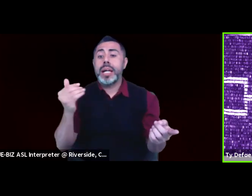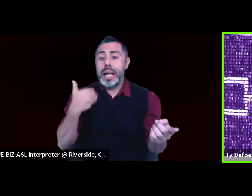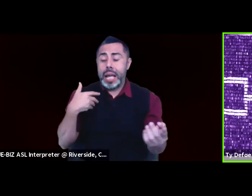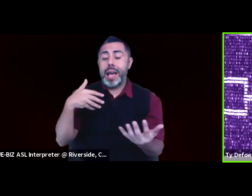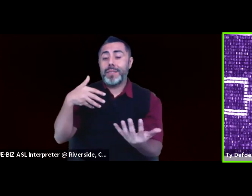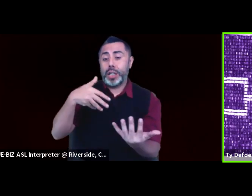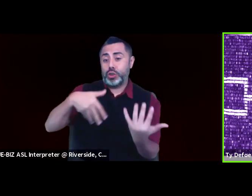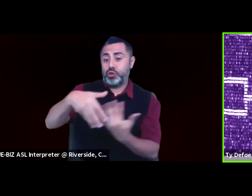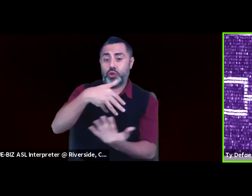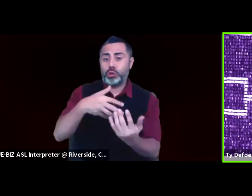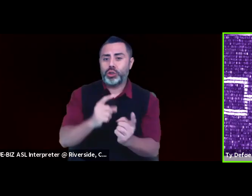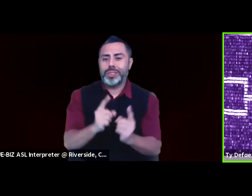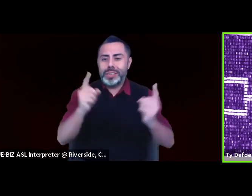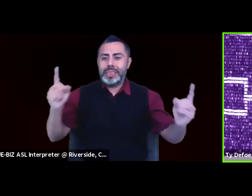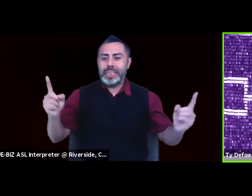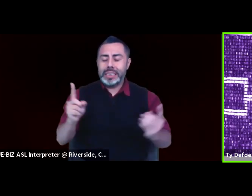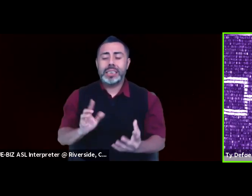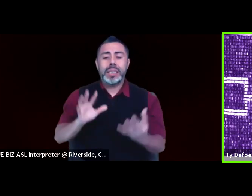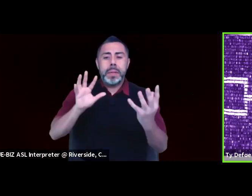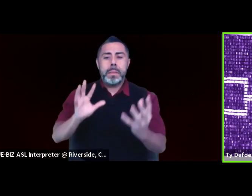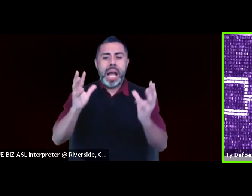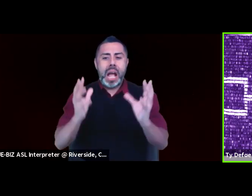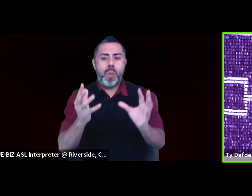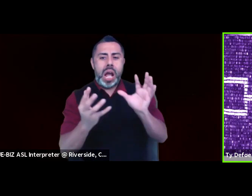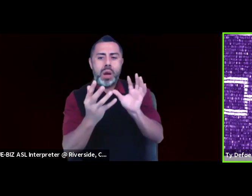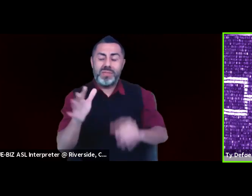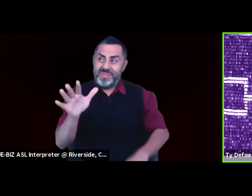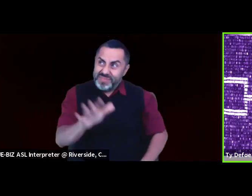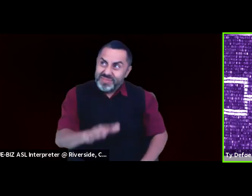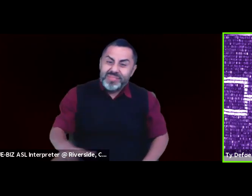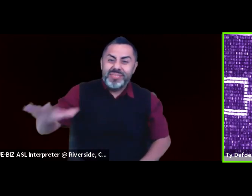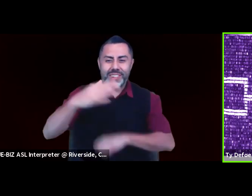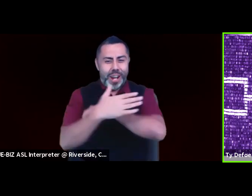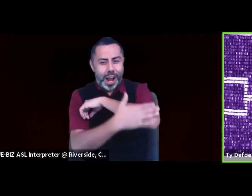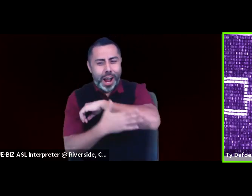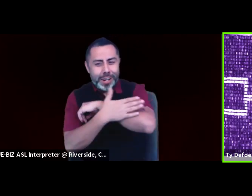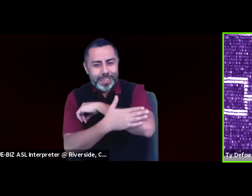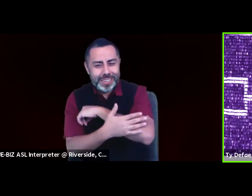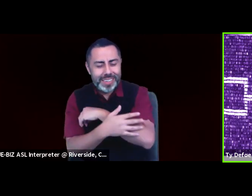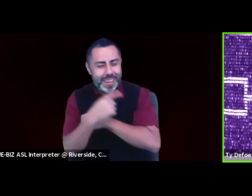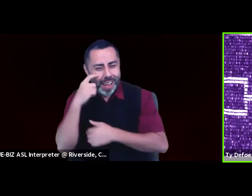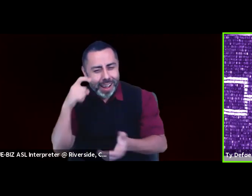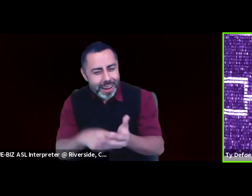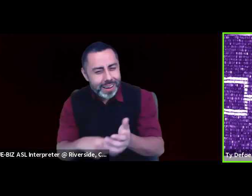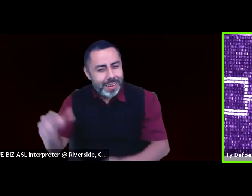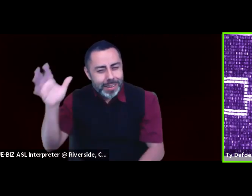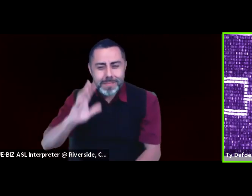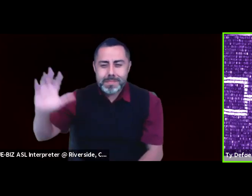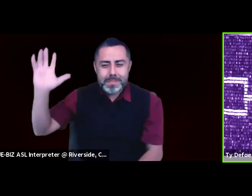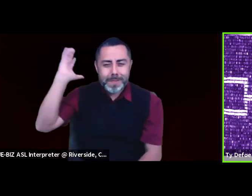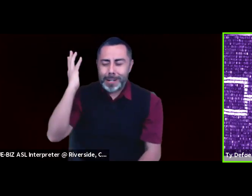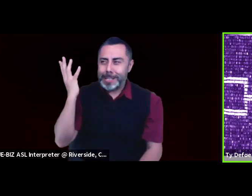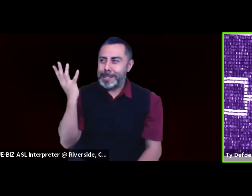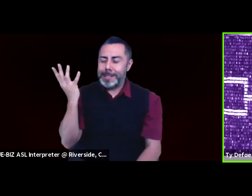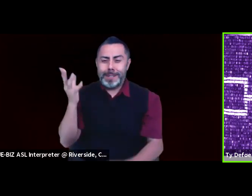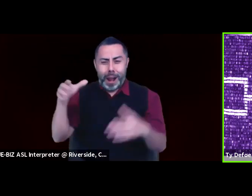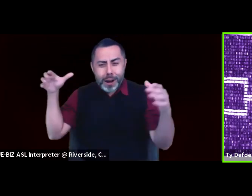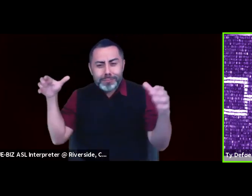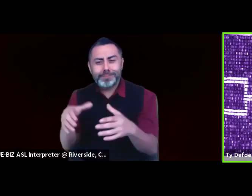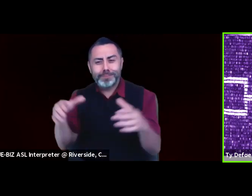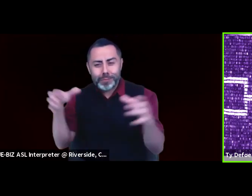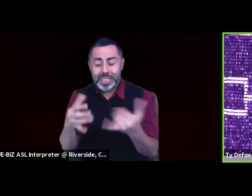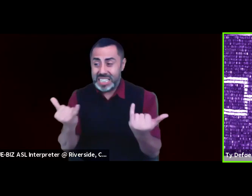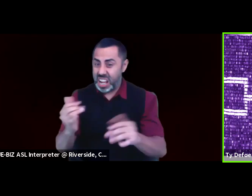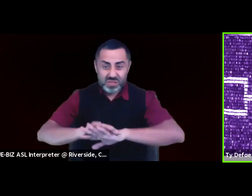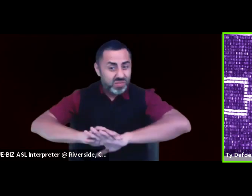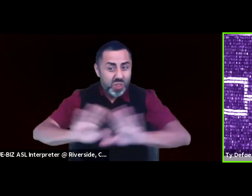on Facebook across the country. And this is where social gatherings weren't able to happen in the United States, you